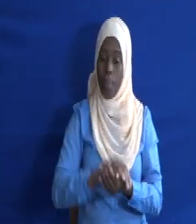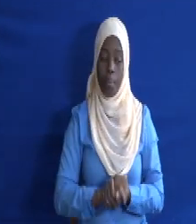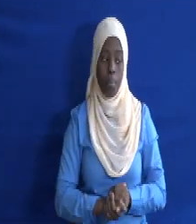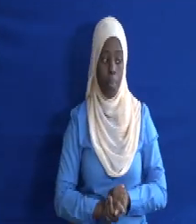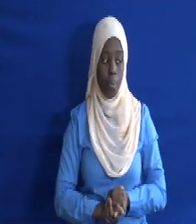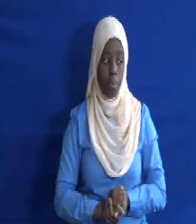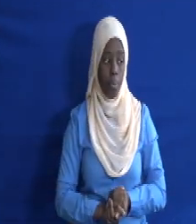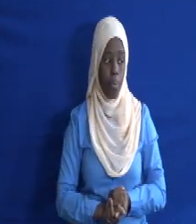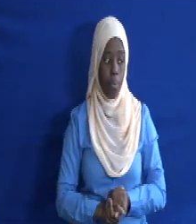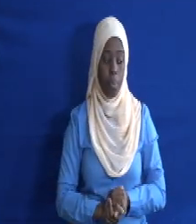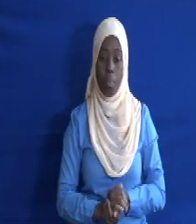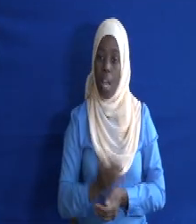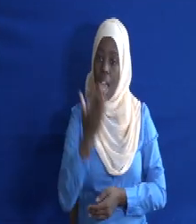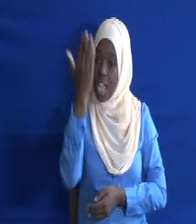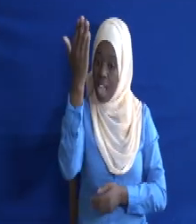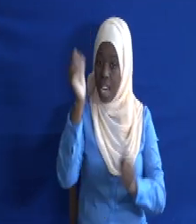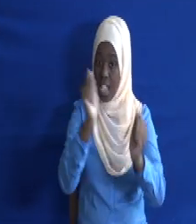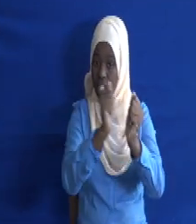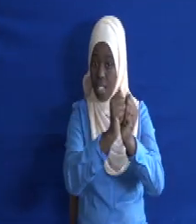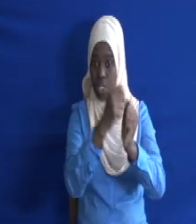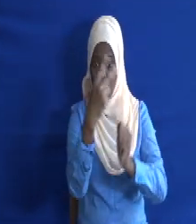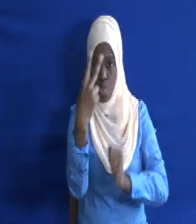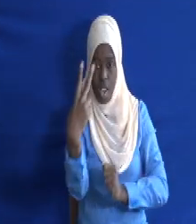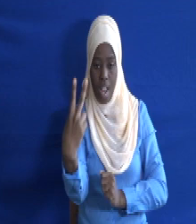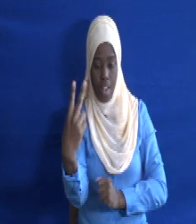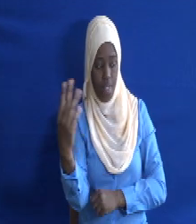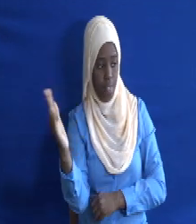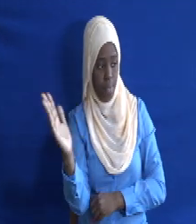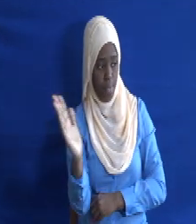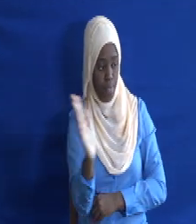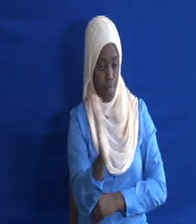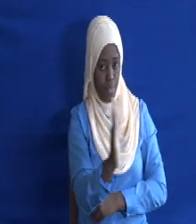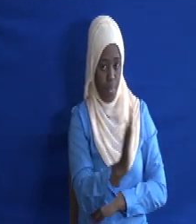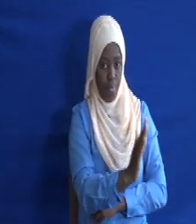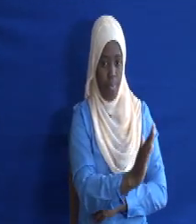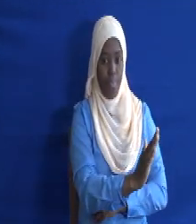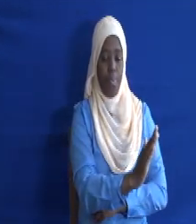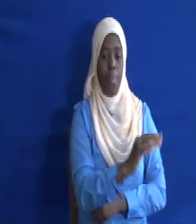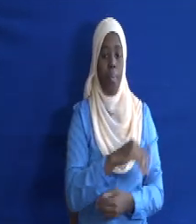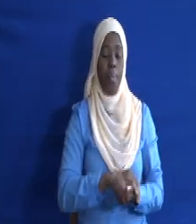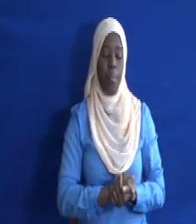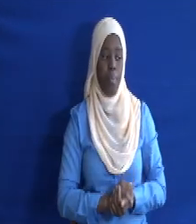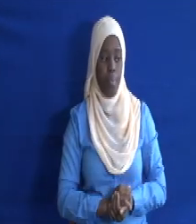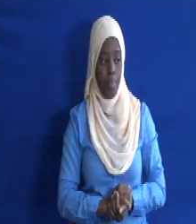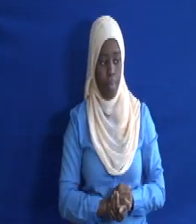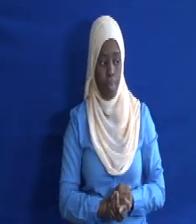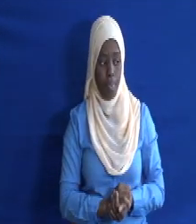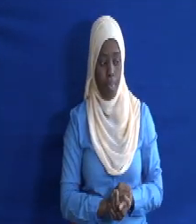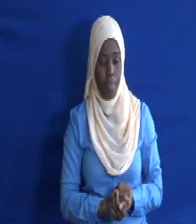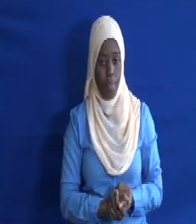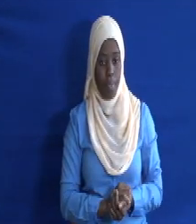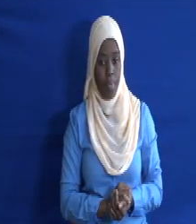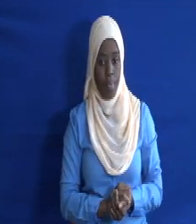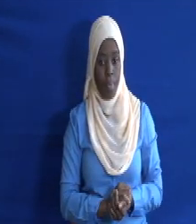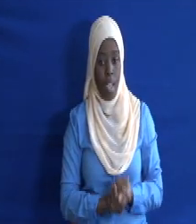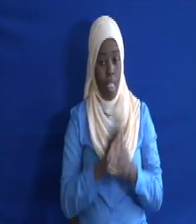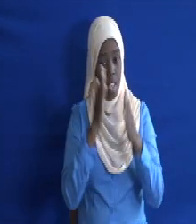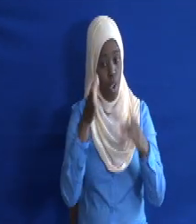common. It is here in multiples of 3 and in multiples of 4. So it is